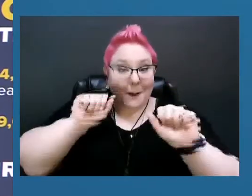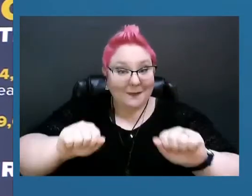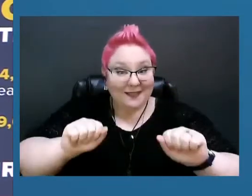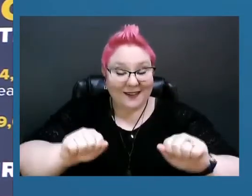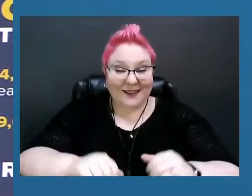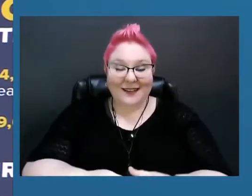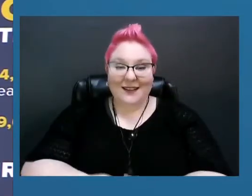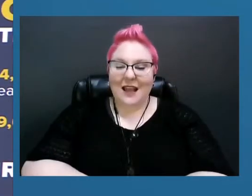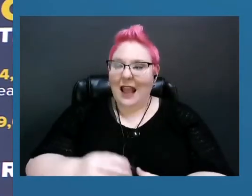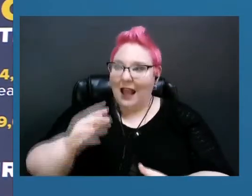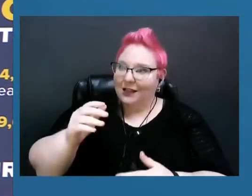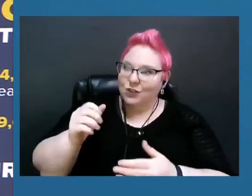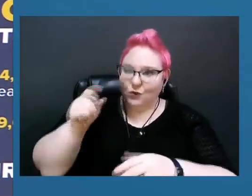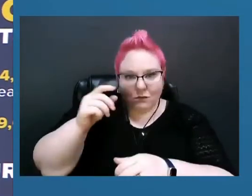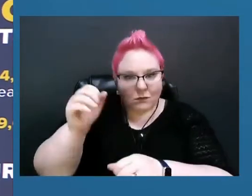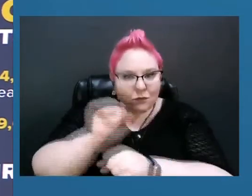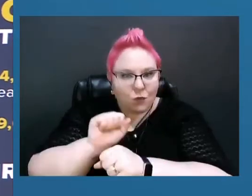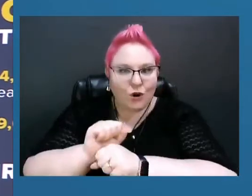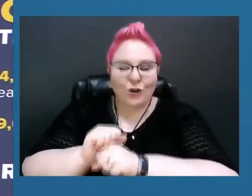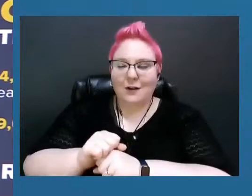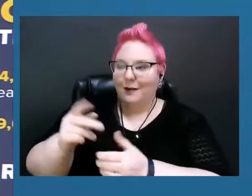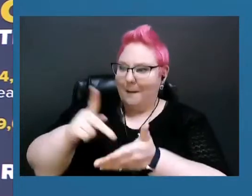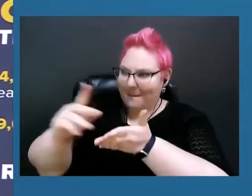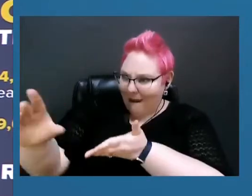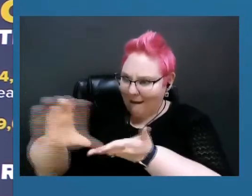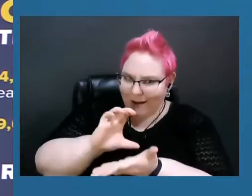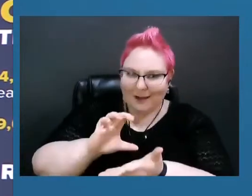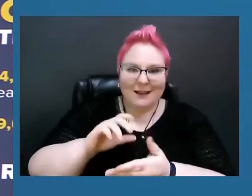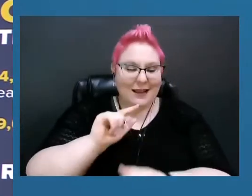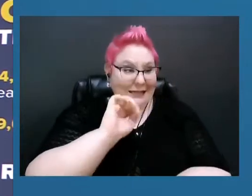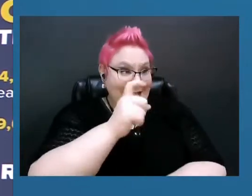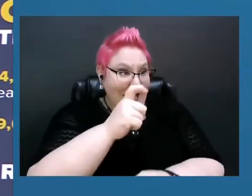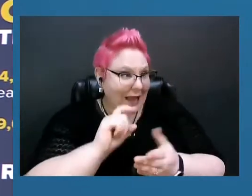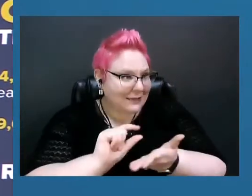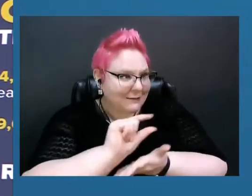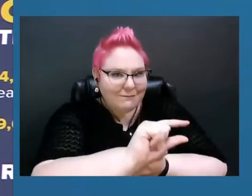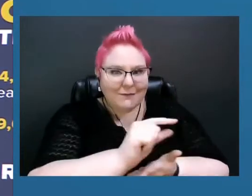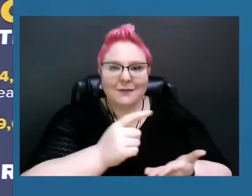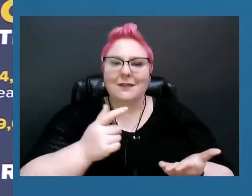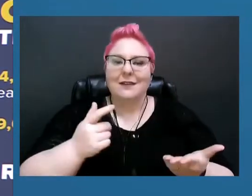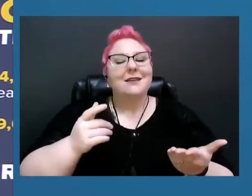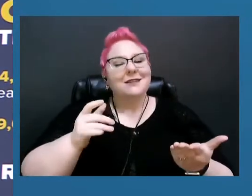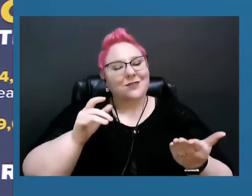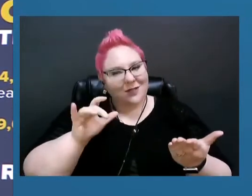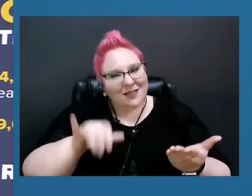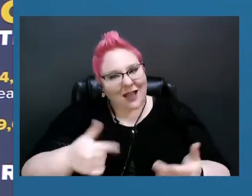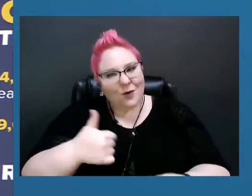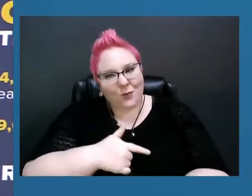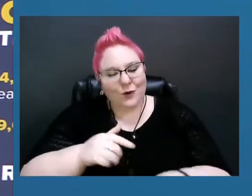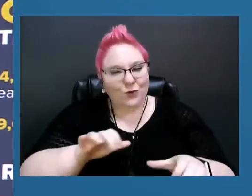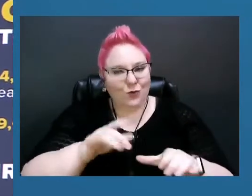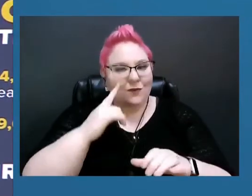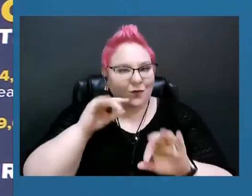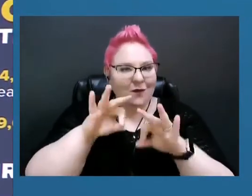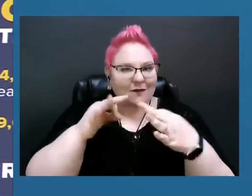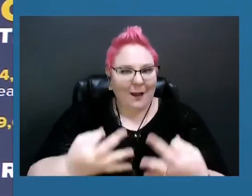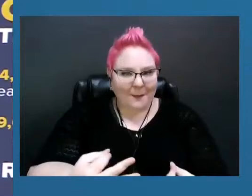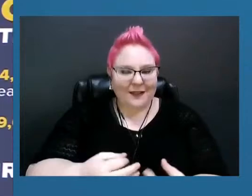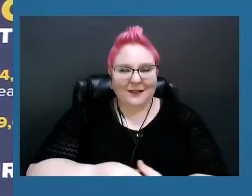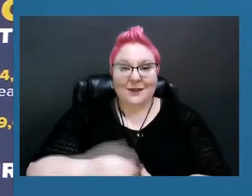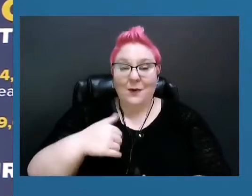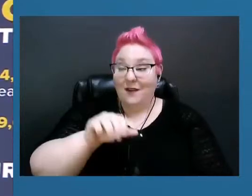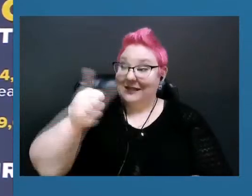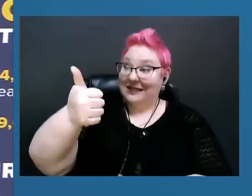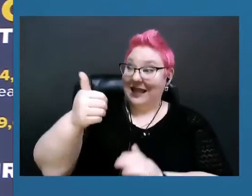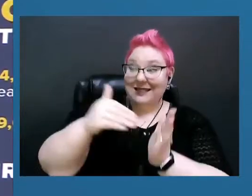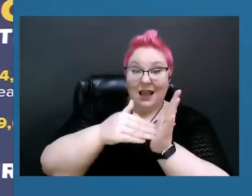and contribute, pay taxes. So that's something else we're doing for families of people who just struggle. And we have 10,000 people signed